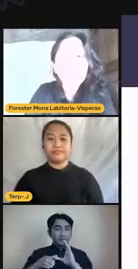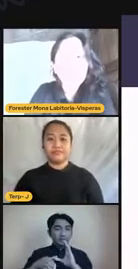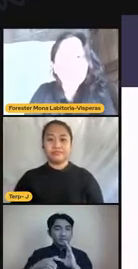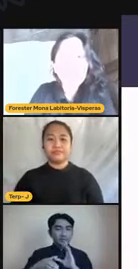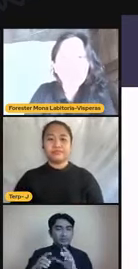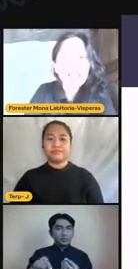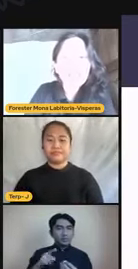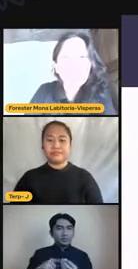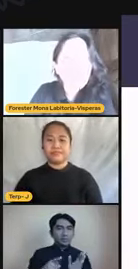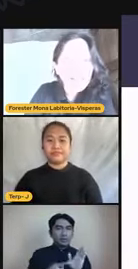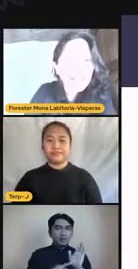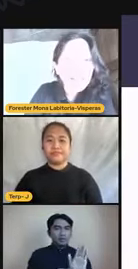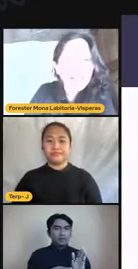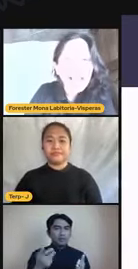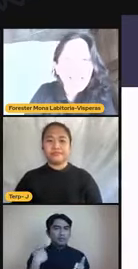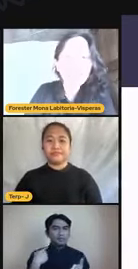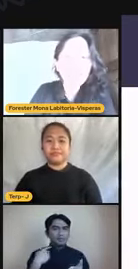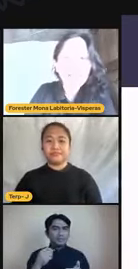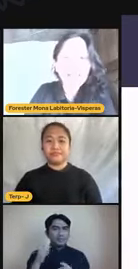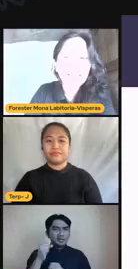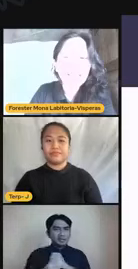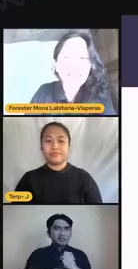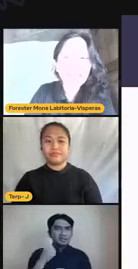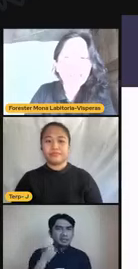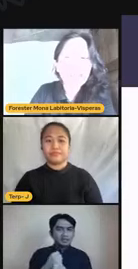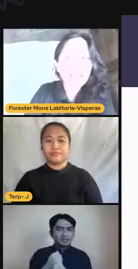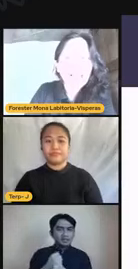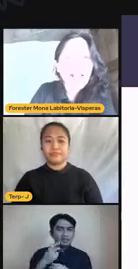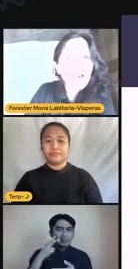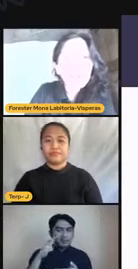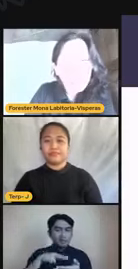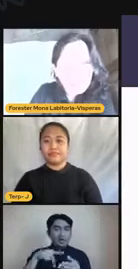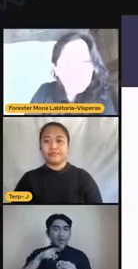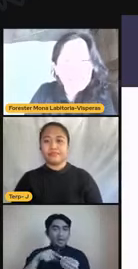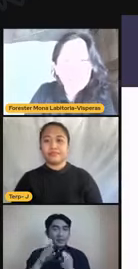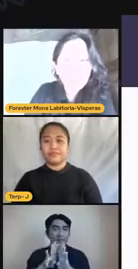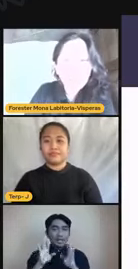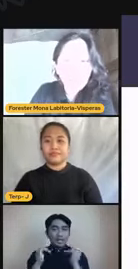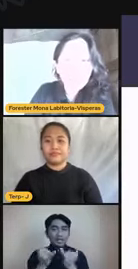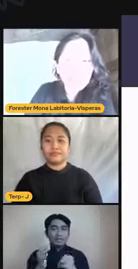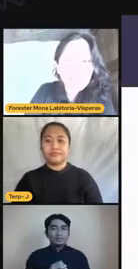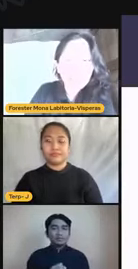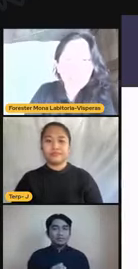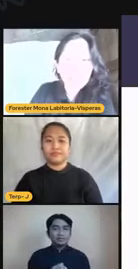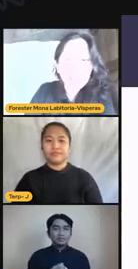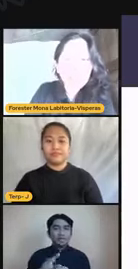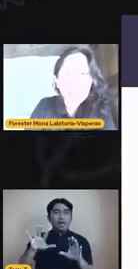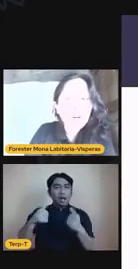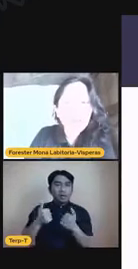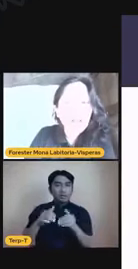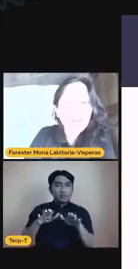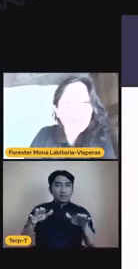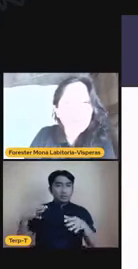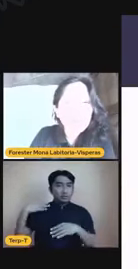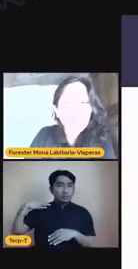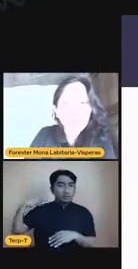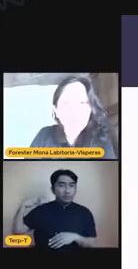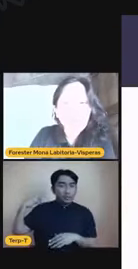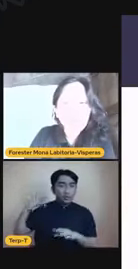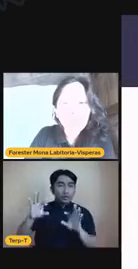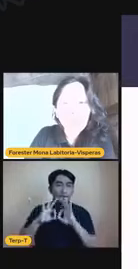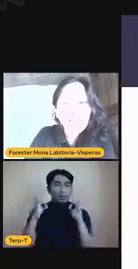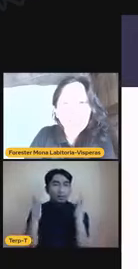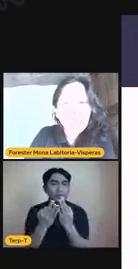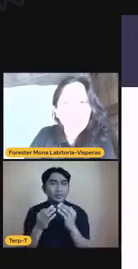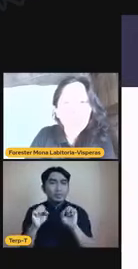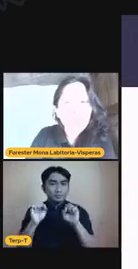the annual investment plan ng barangay at bayan natin. Have our kids volunteer. In our family, we